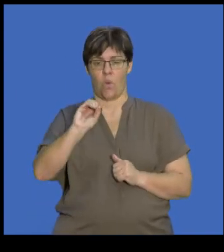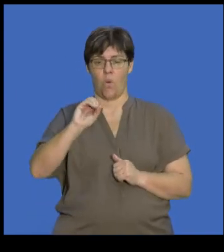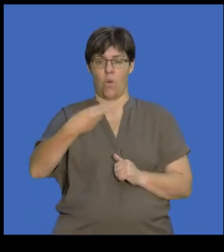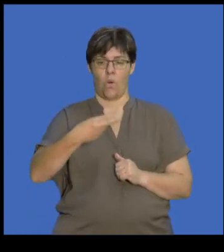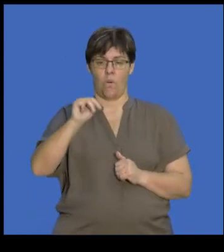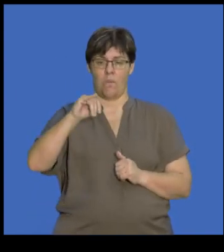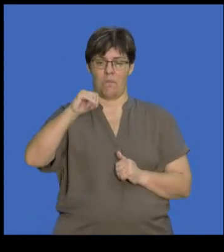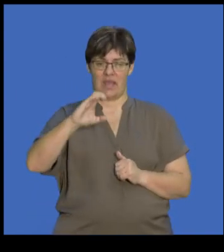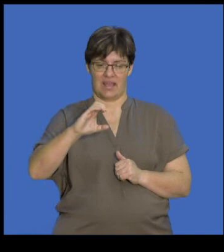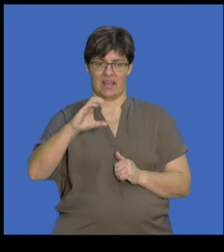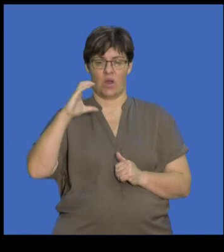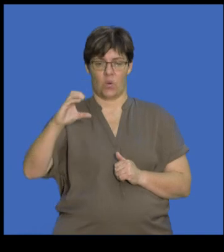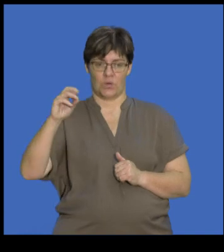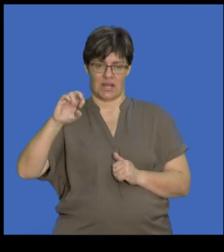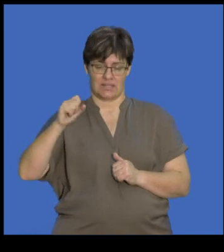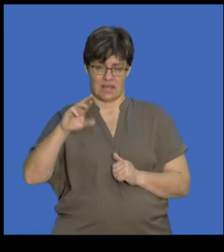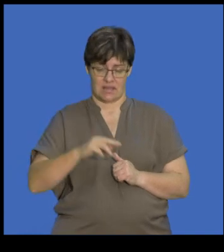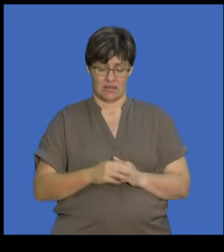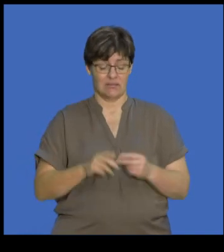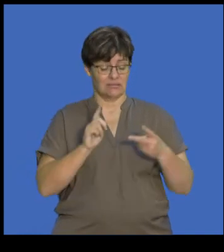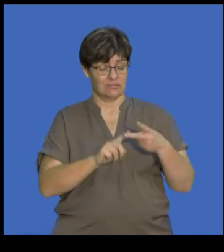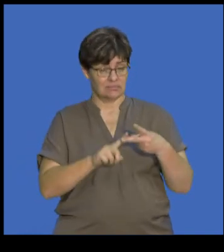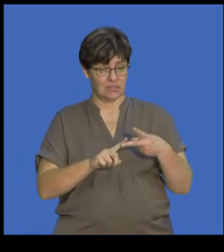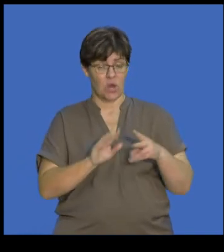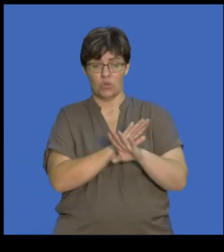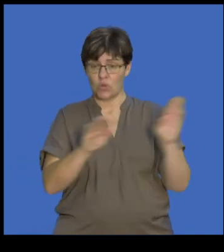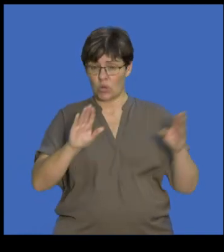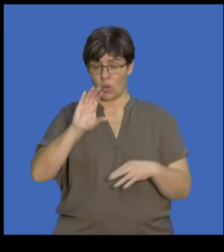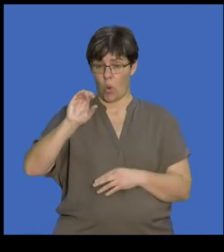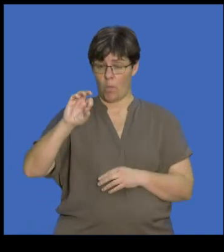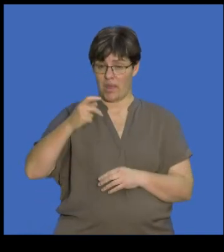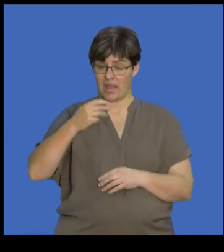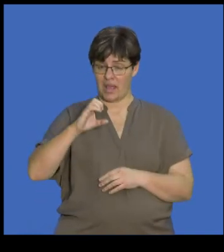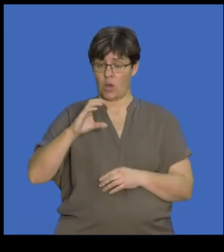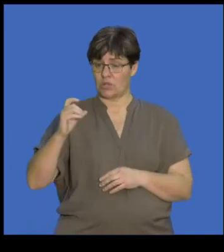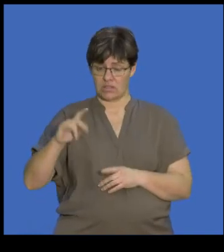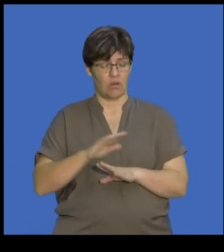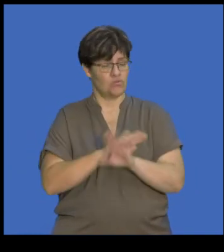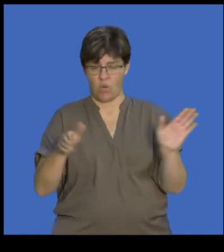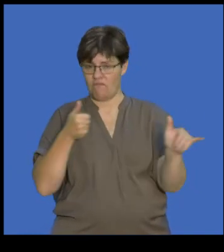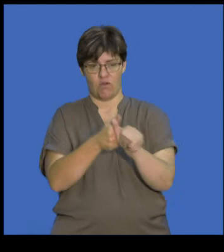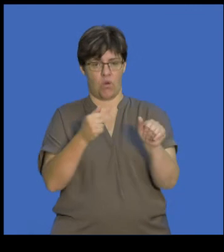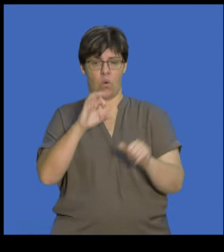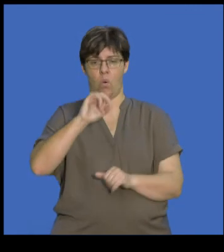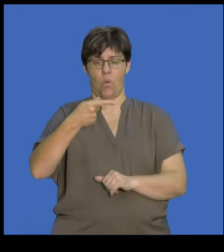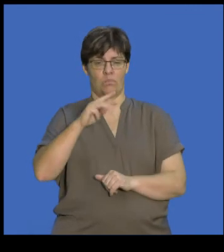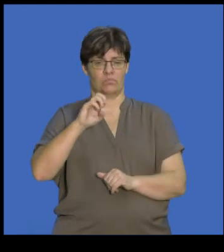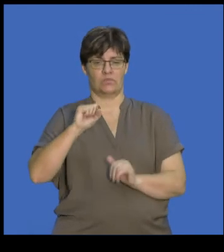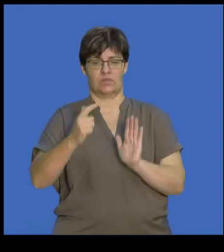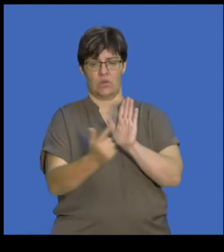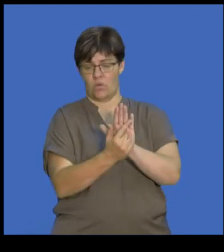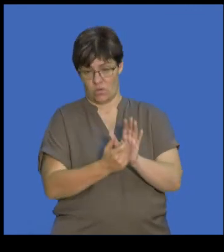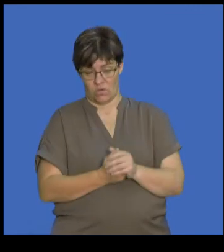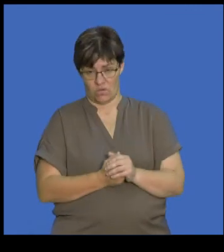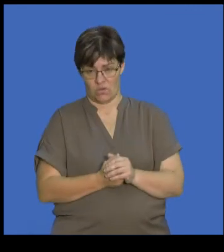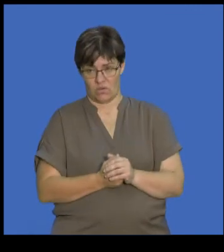While a non-ohmic conductor does not obey Ohm's law, we've established that by using an example of a